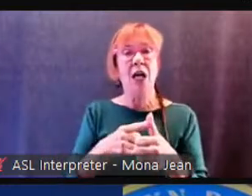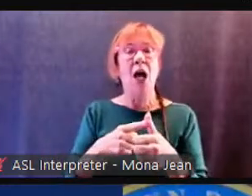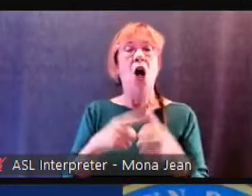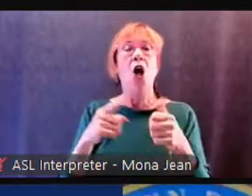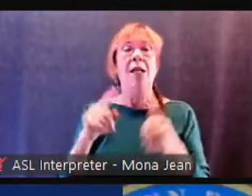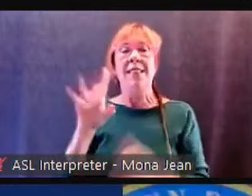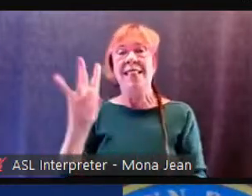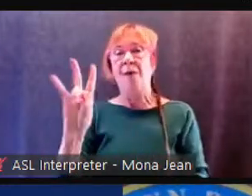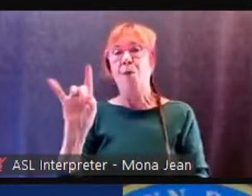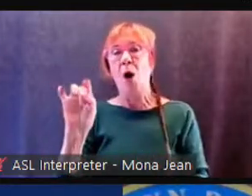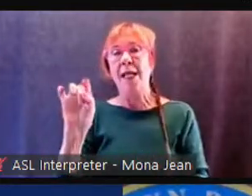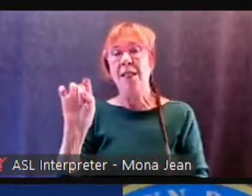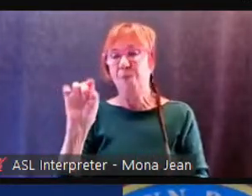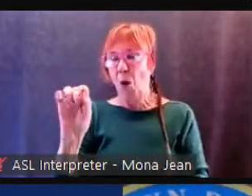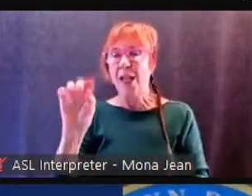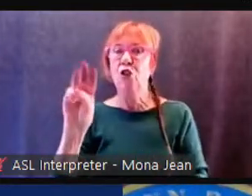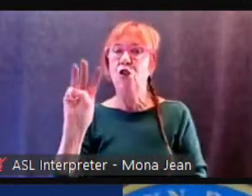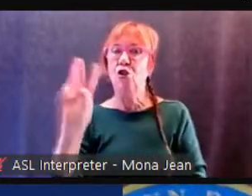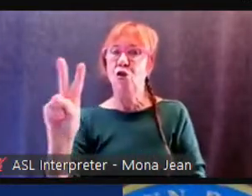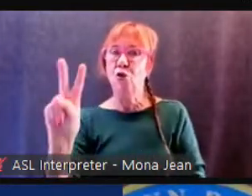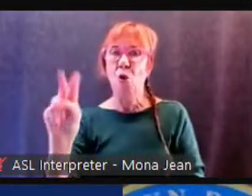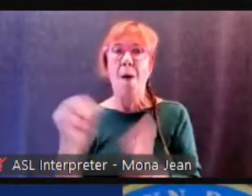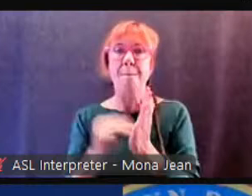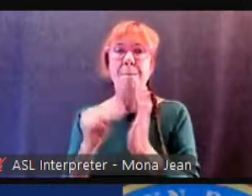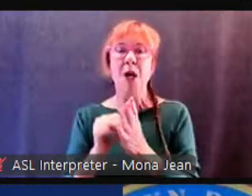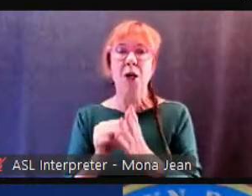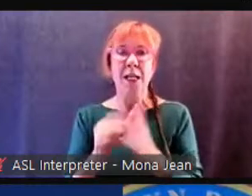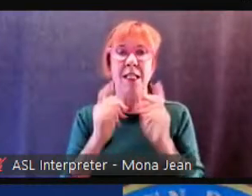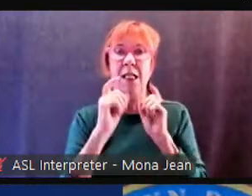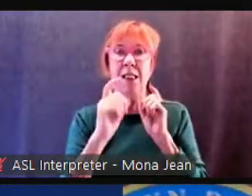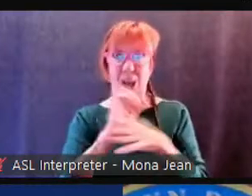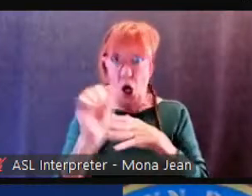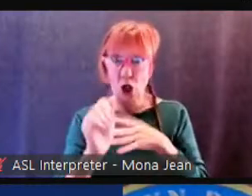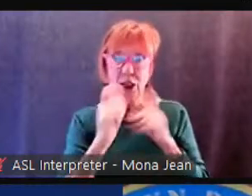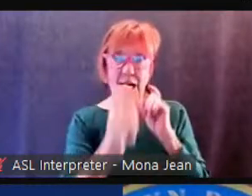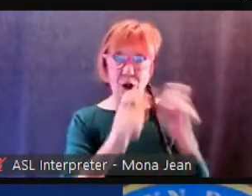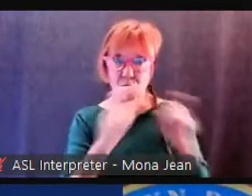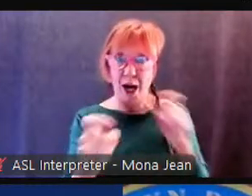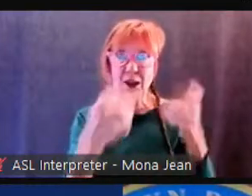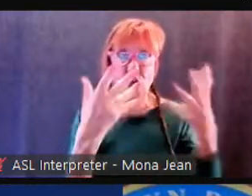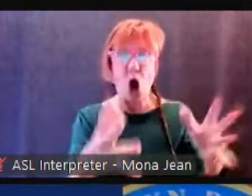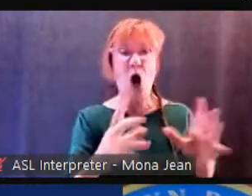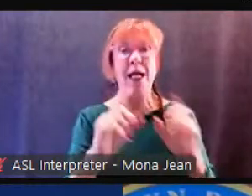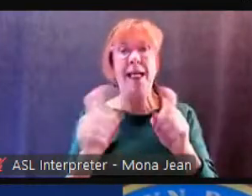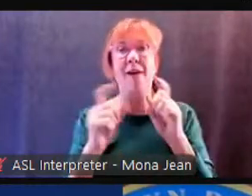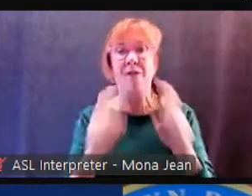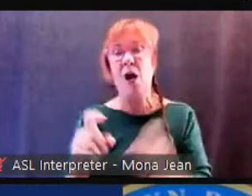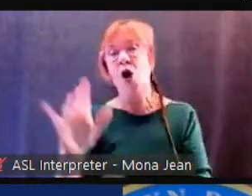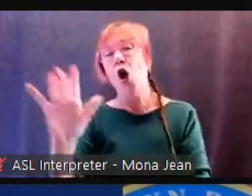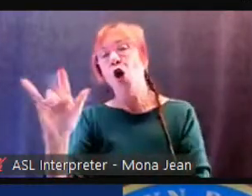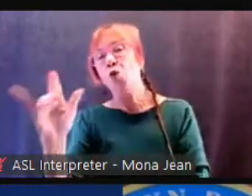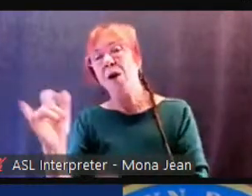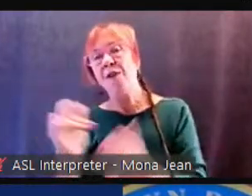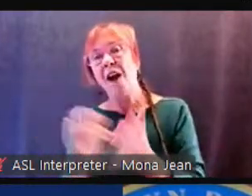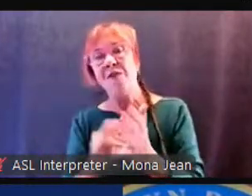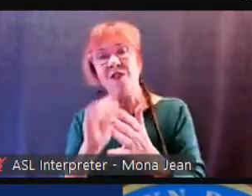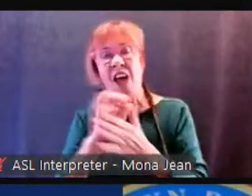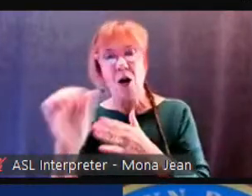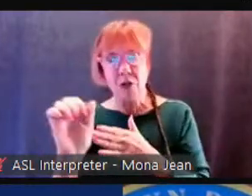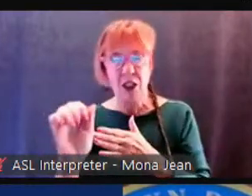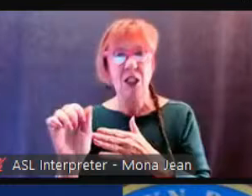awarded. These funds went to 82 businesses and nonprofits with grants of $25,000 each,